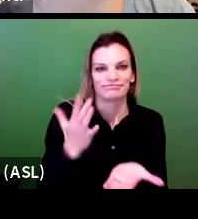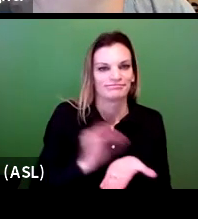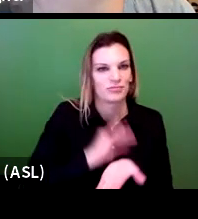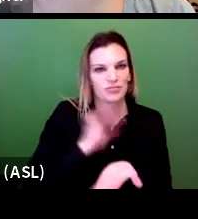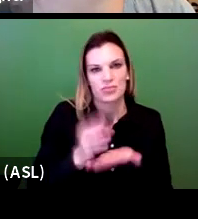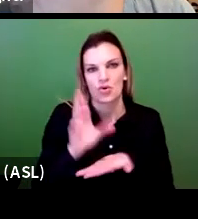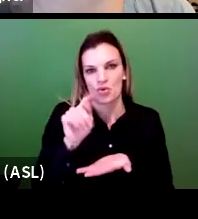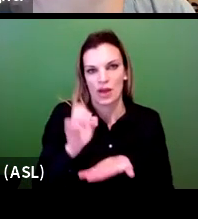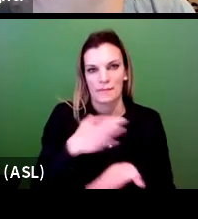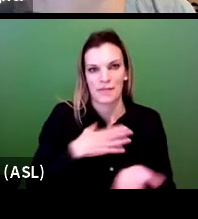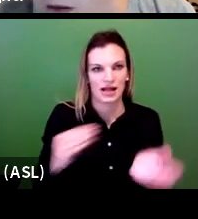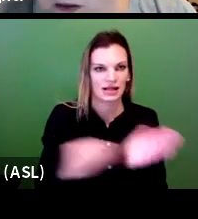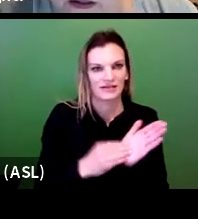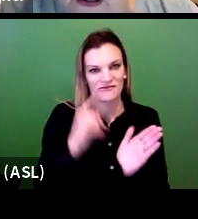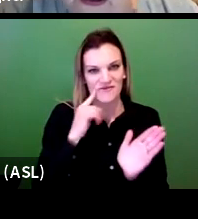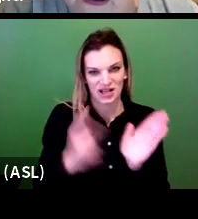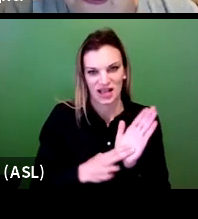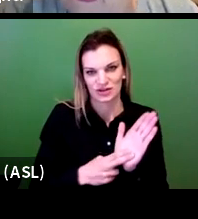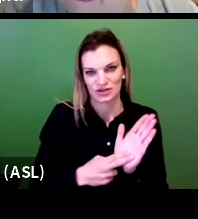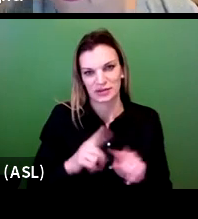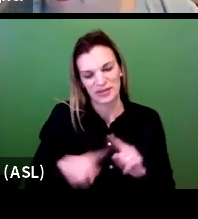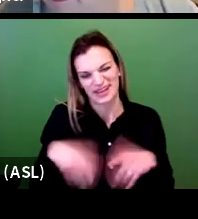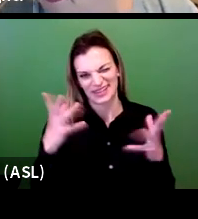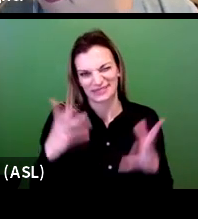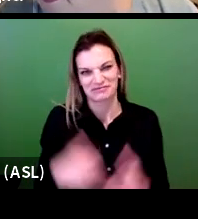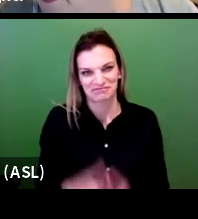my contract for these than I did, but